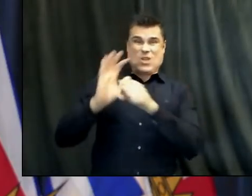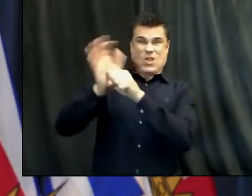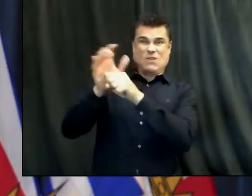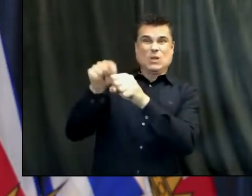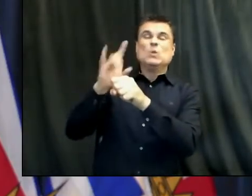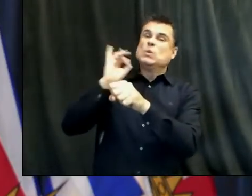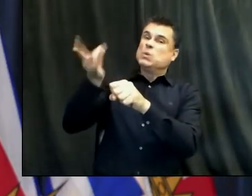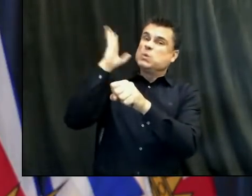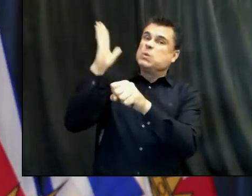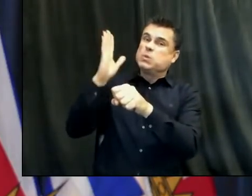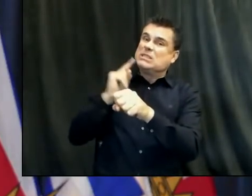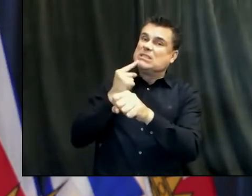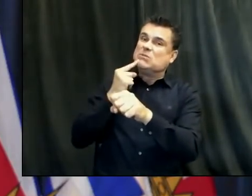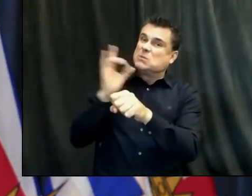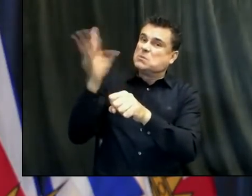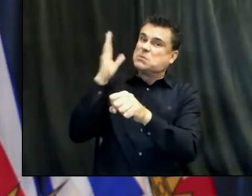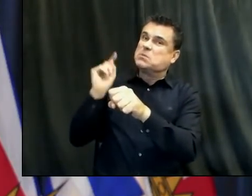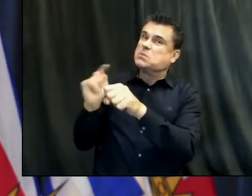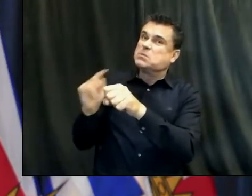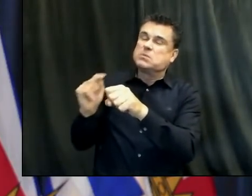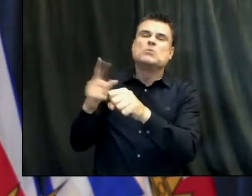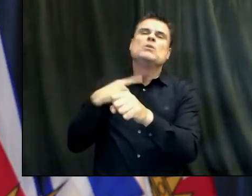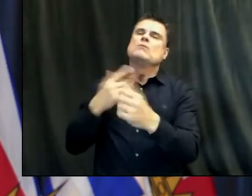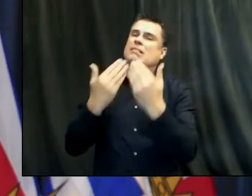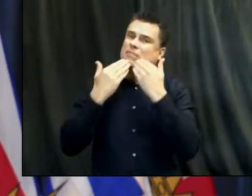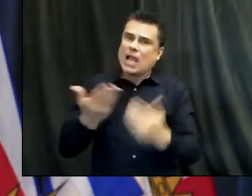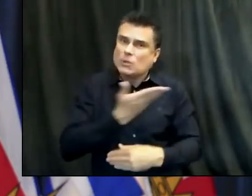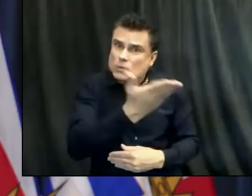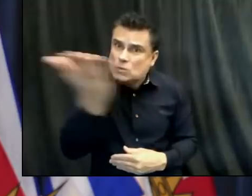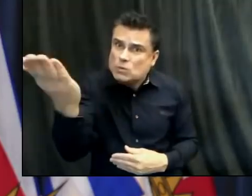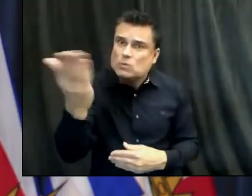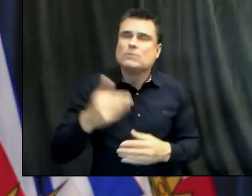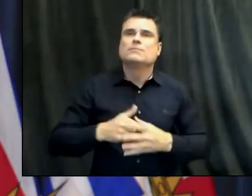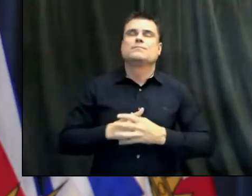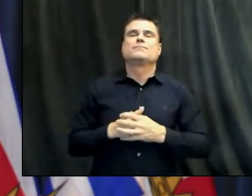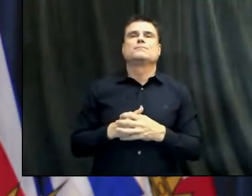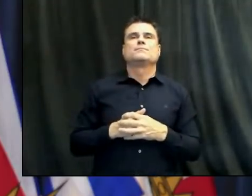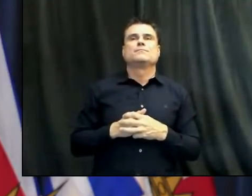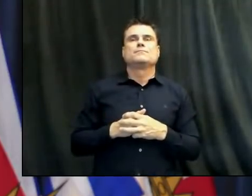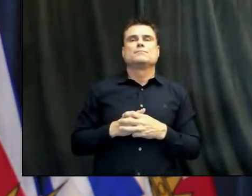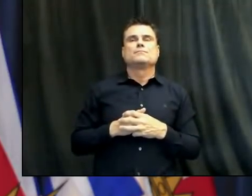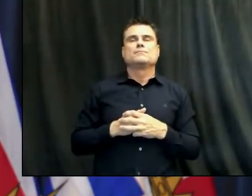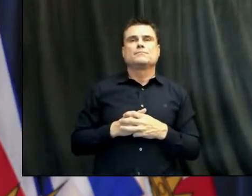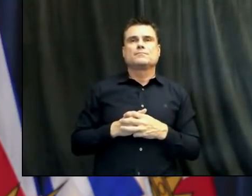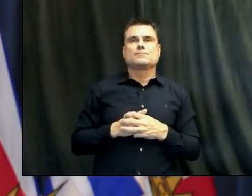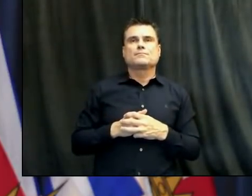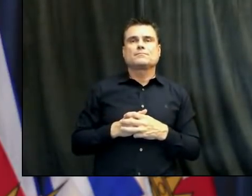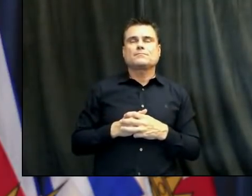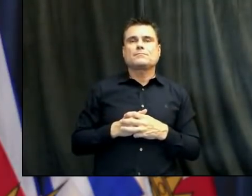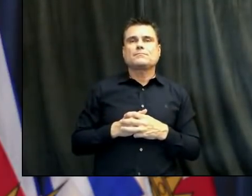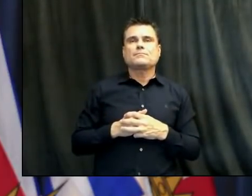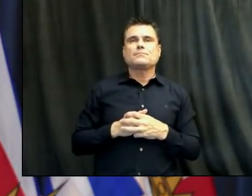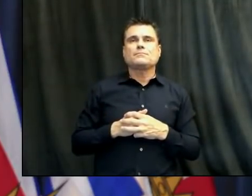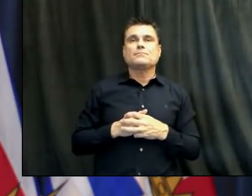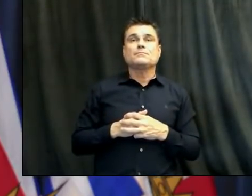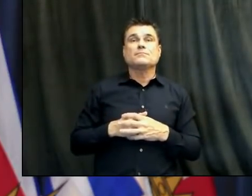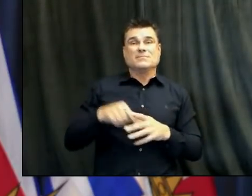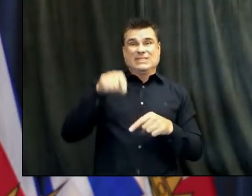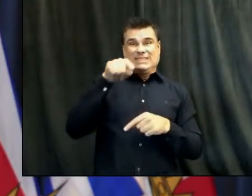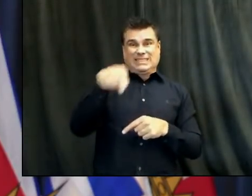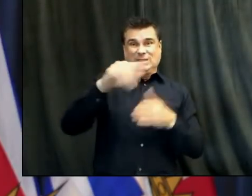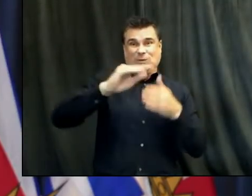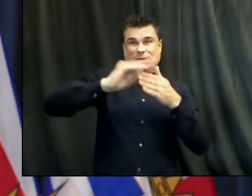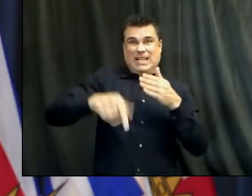with the transmission of COVID-19. So I want to thank them. I want to, again, remind people of the need, especially this